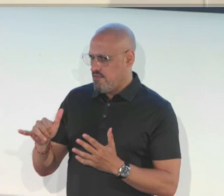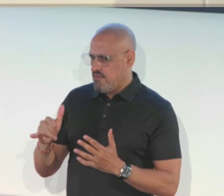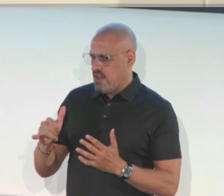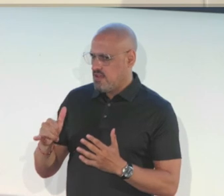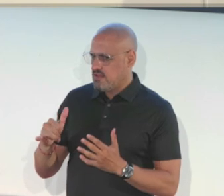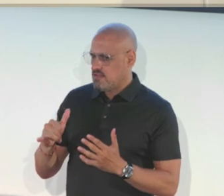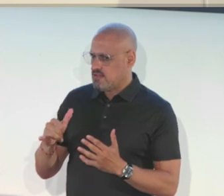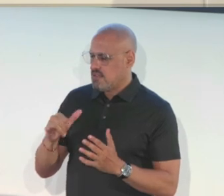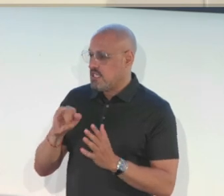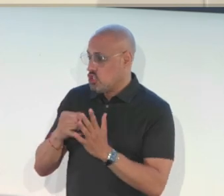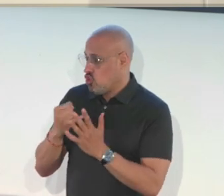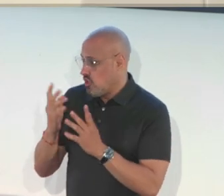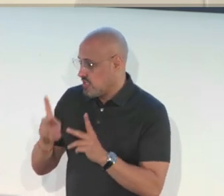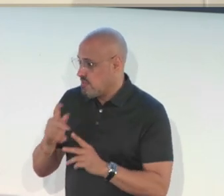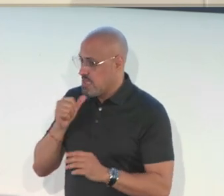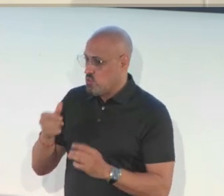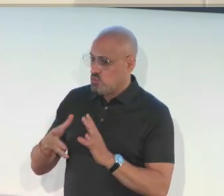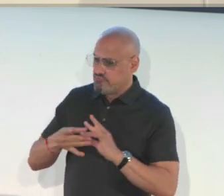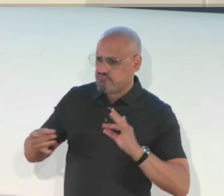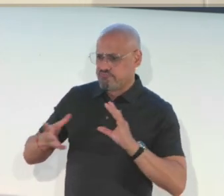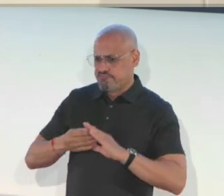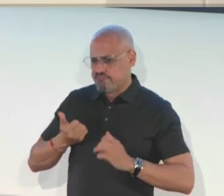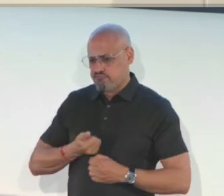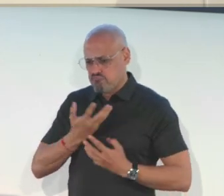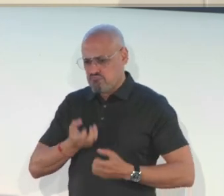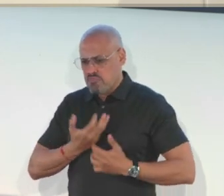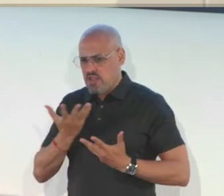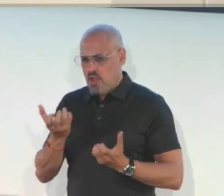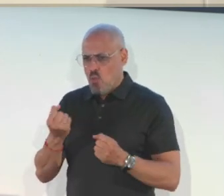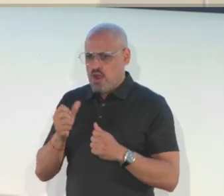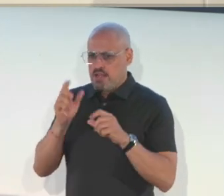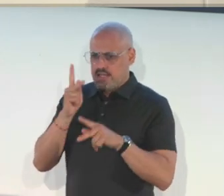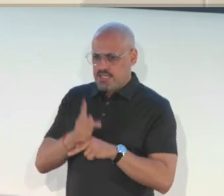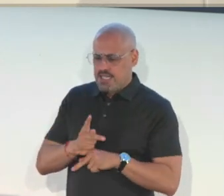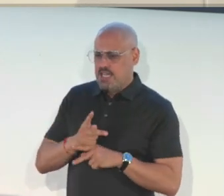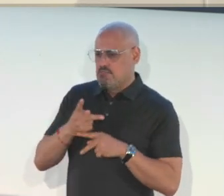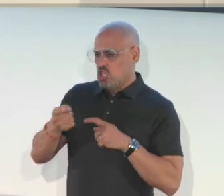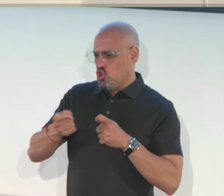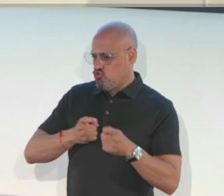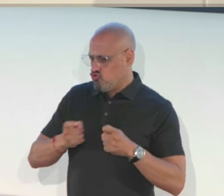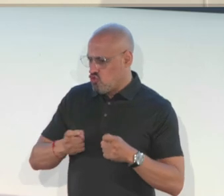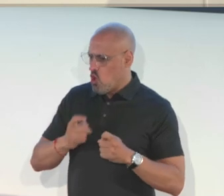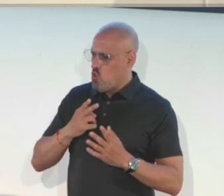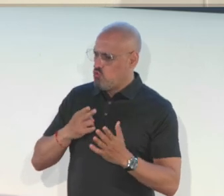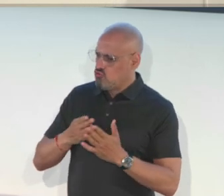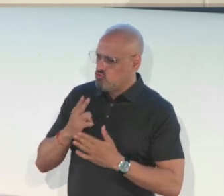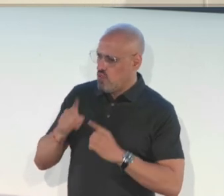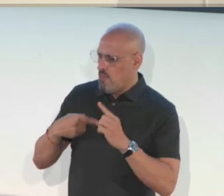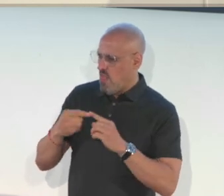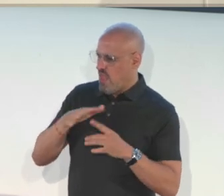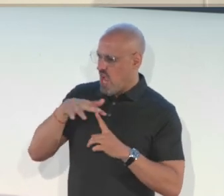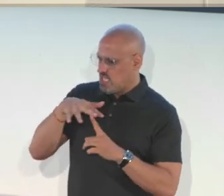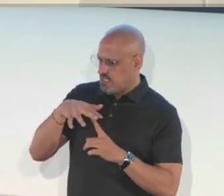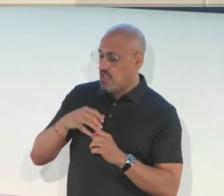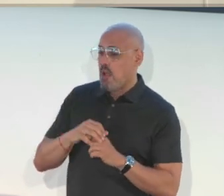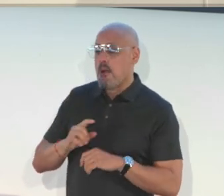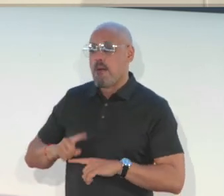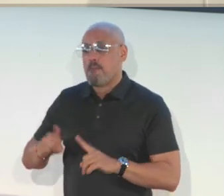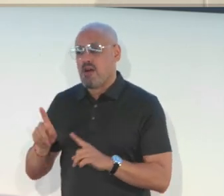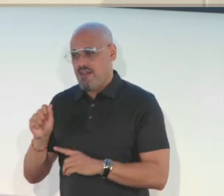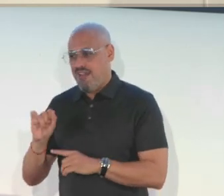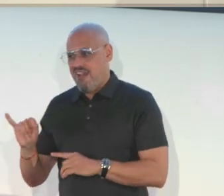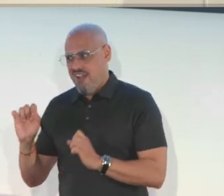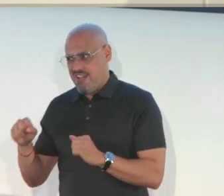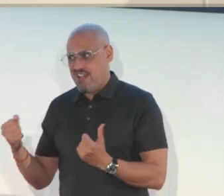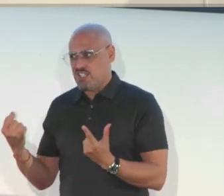just doing journalism, but people who are telling their own stories, they want to maintain a degree of control and truth around the context, but AI can